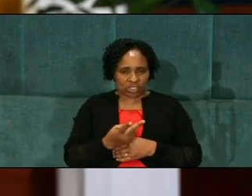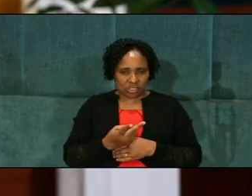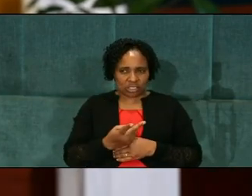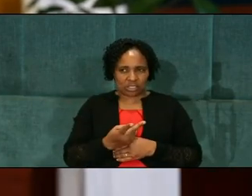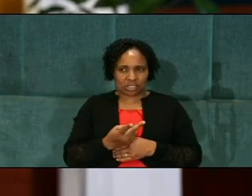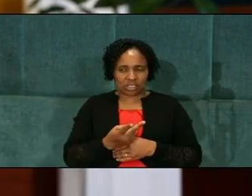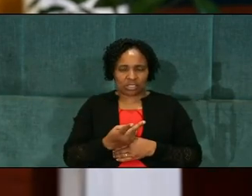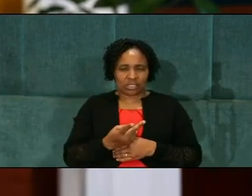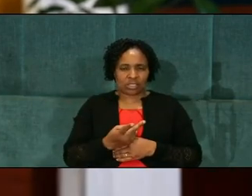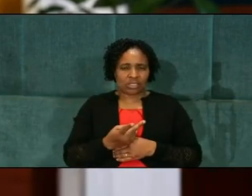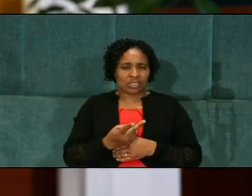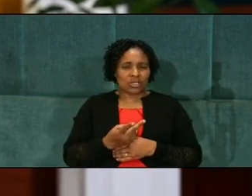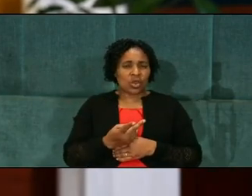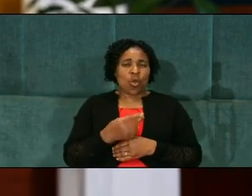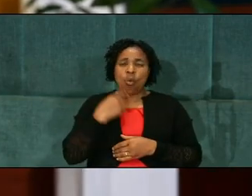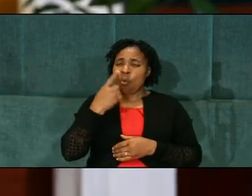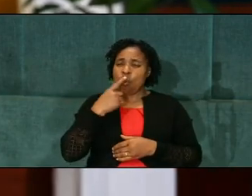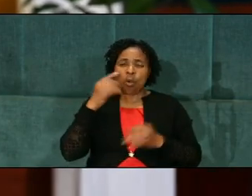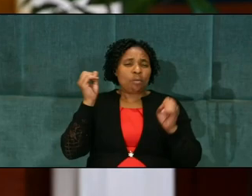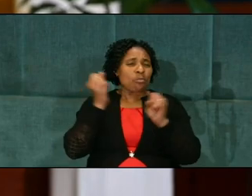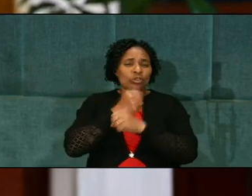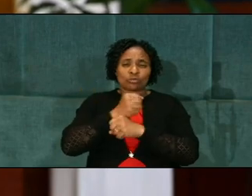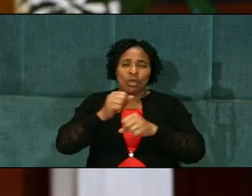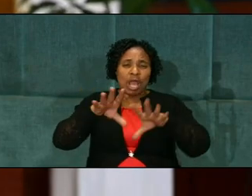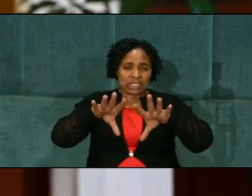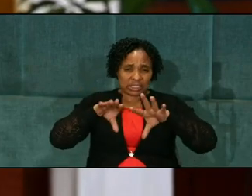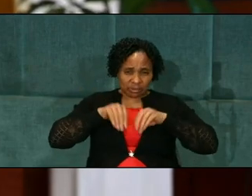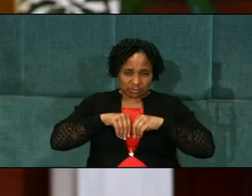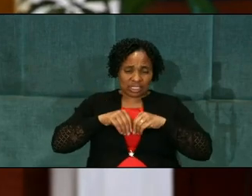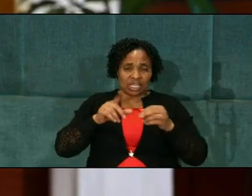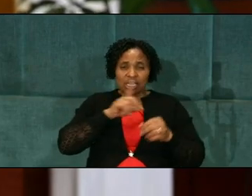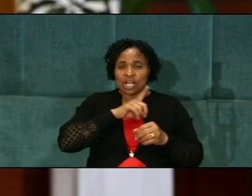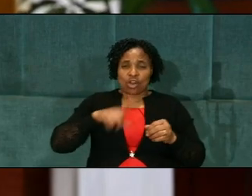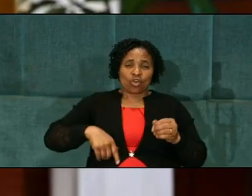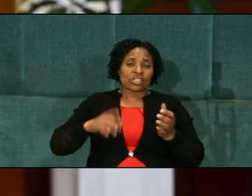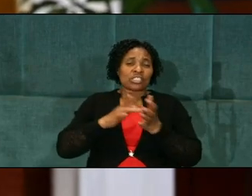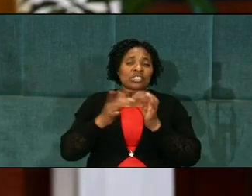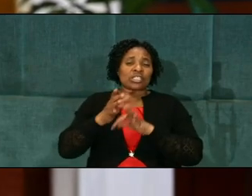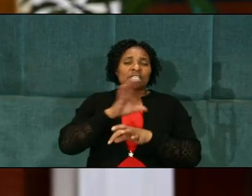who has not yet accepted the Lord Jesus Christ?